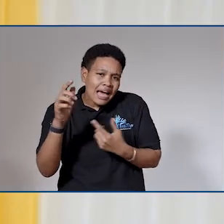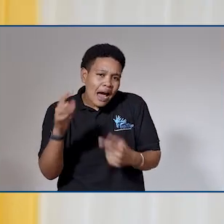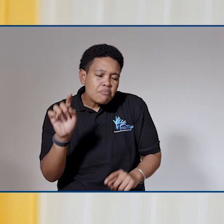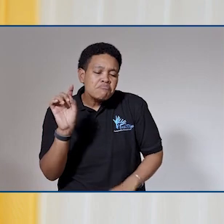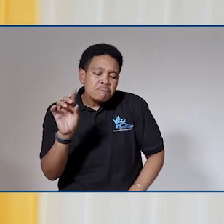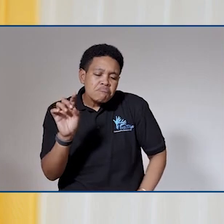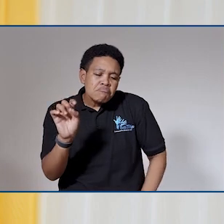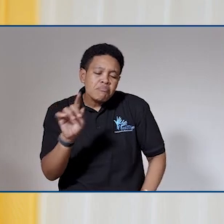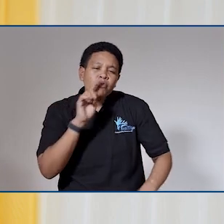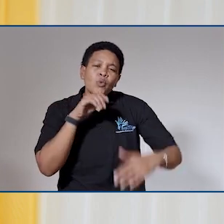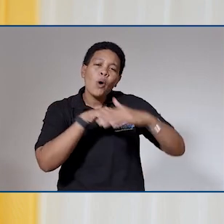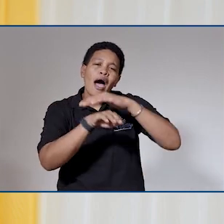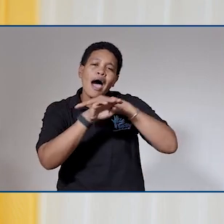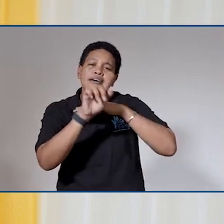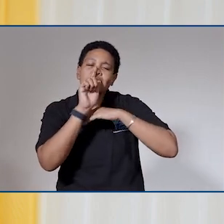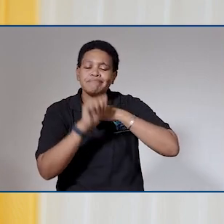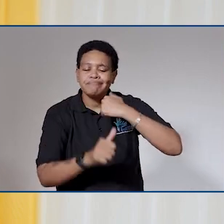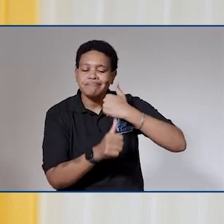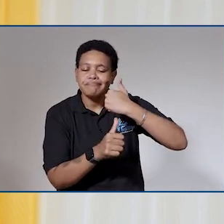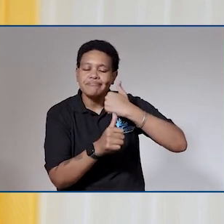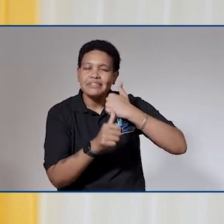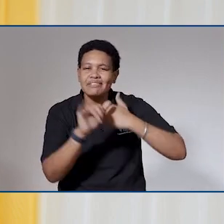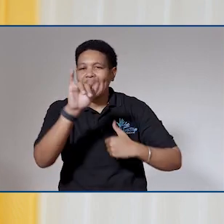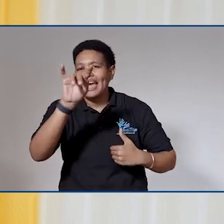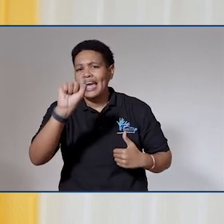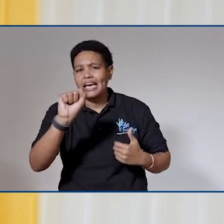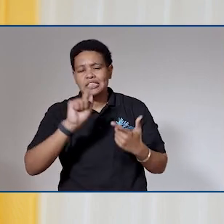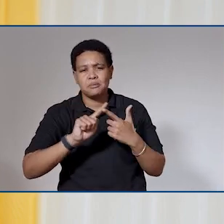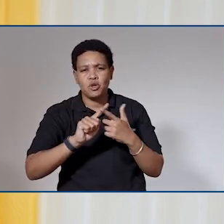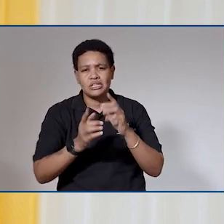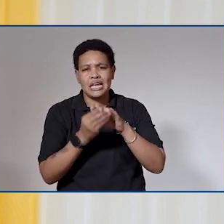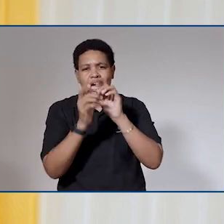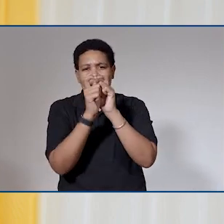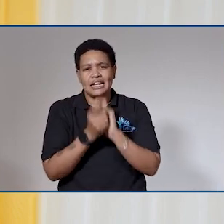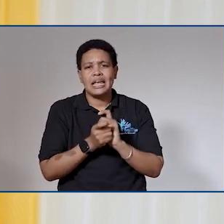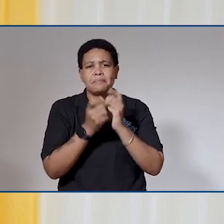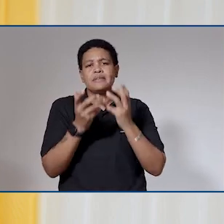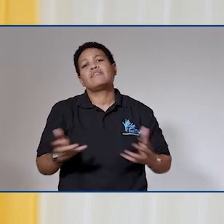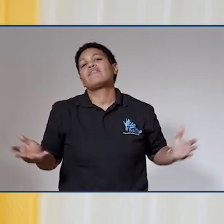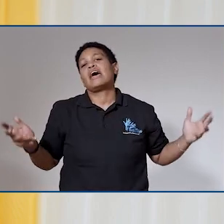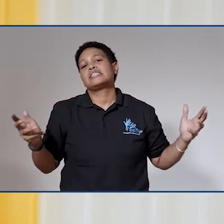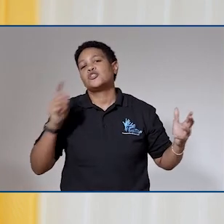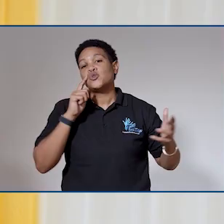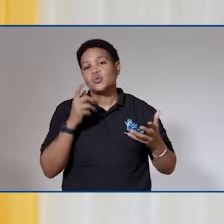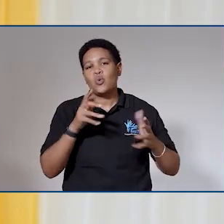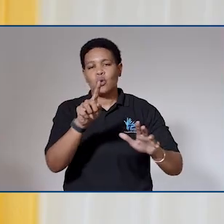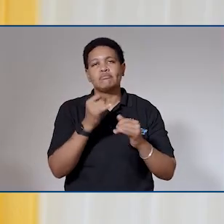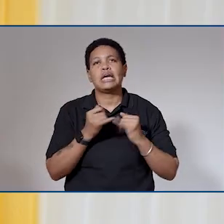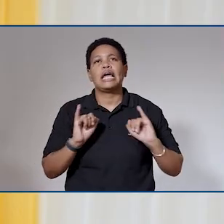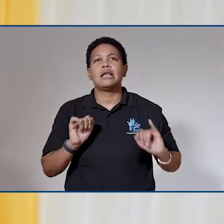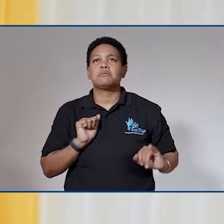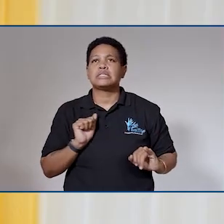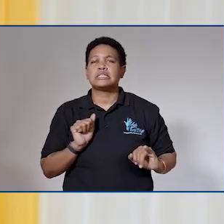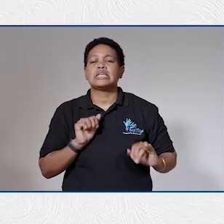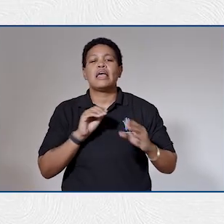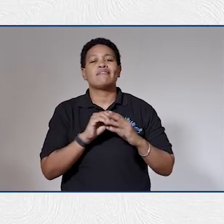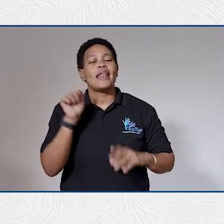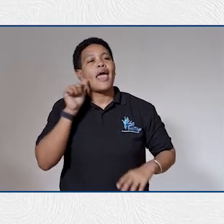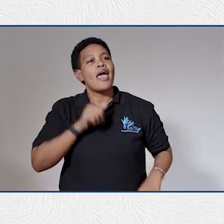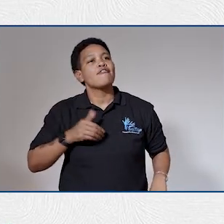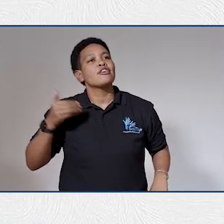access assistive aids and adaptive devices to enable their independence in their everyday life.